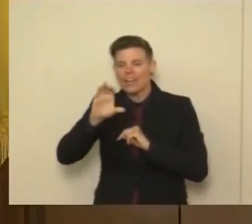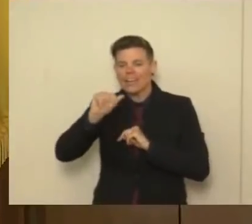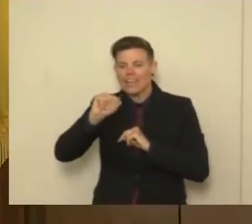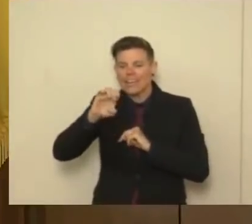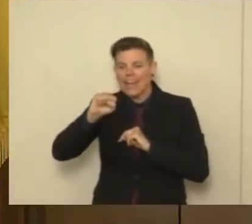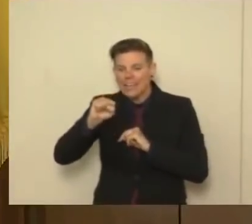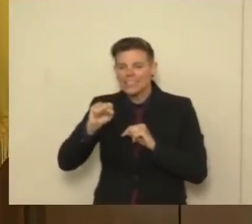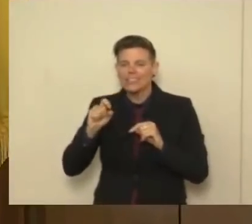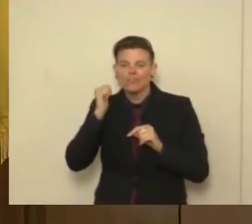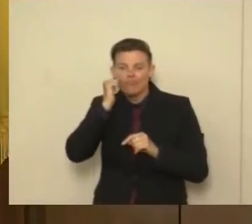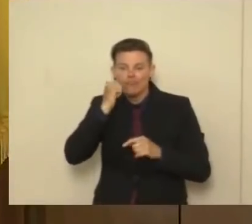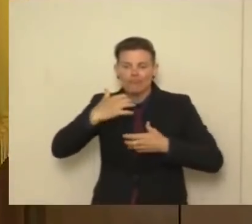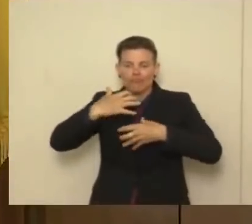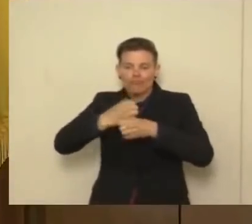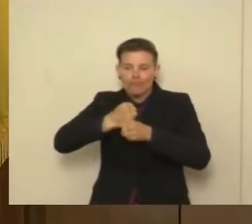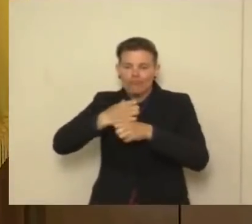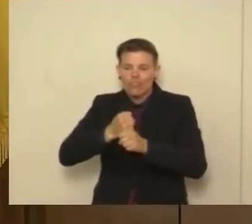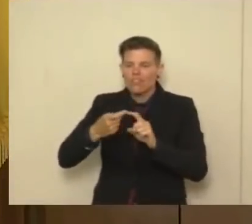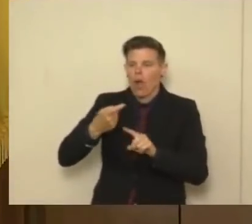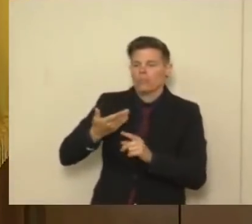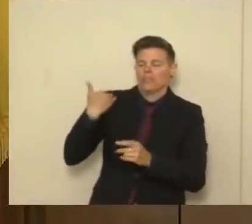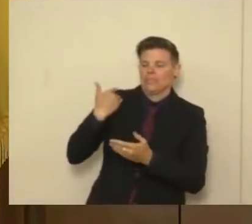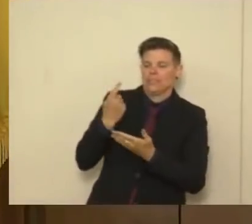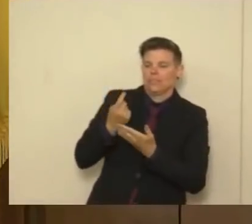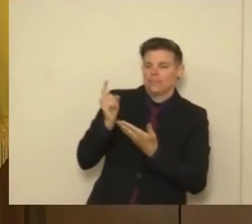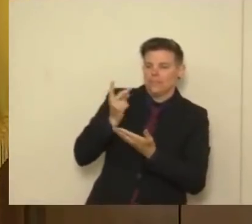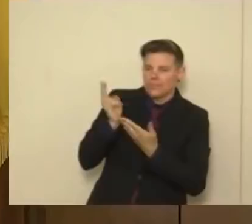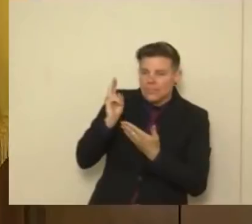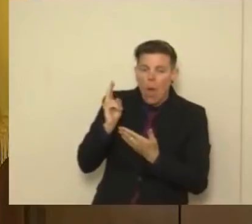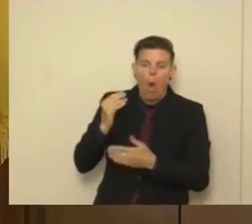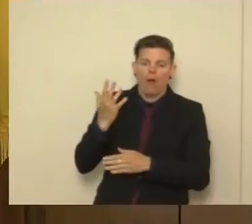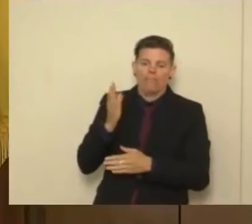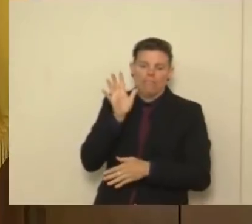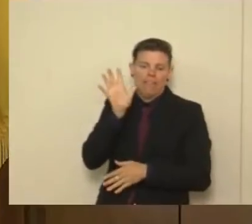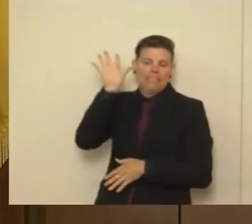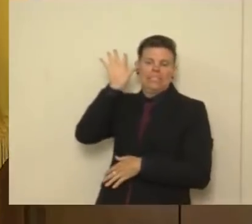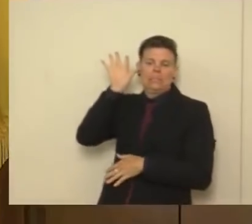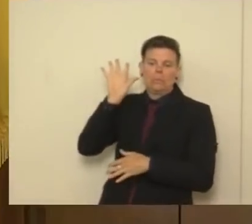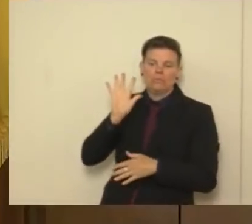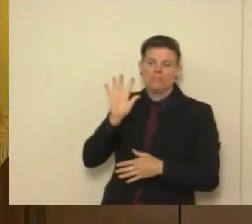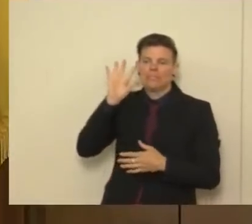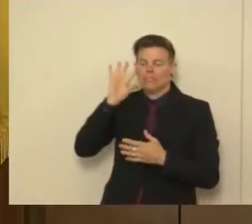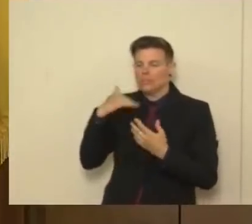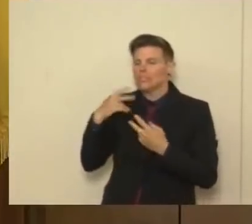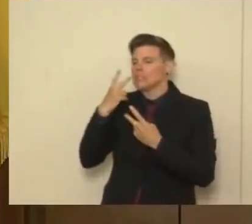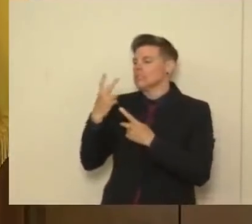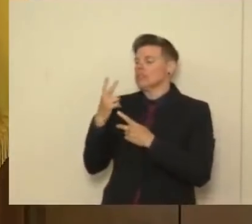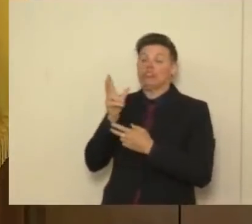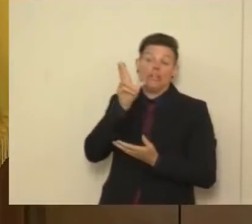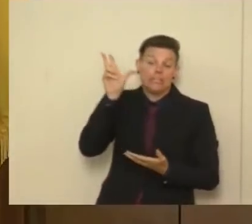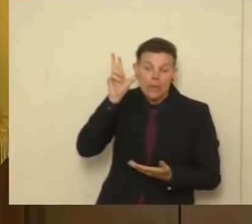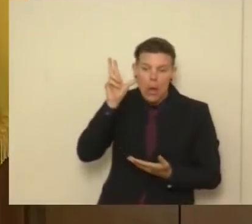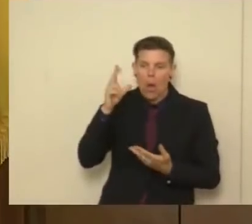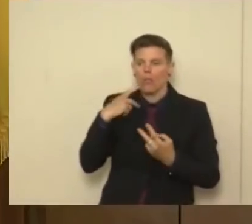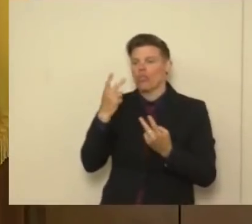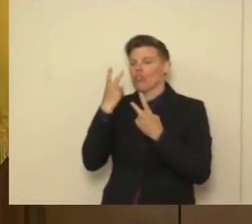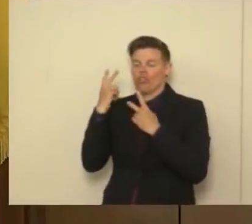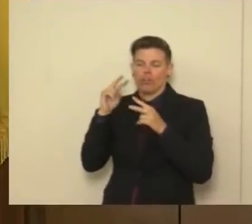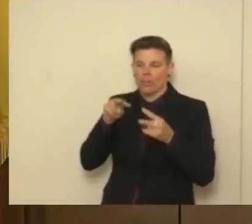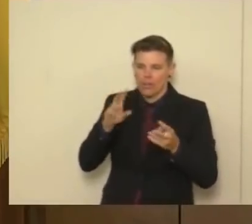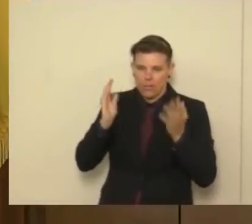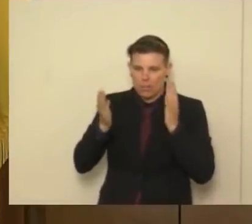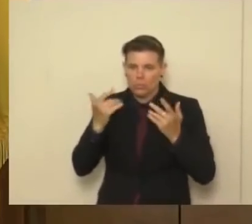5 days back. I often like to get kind of a glimpse of 3 days and then ask, I